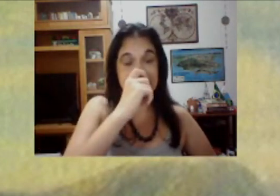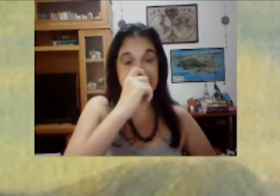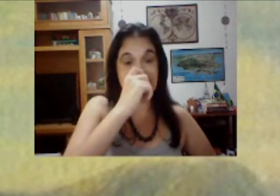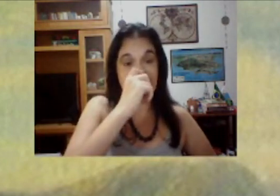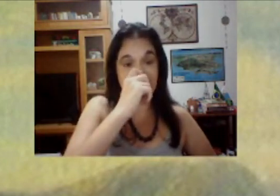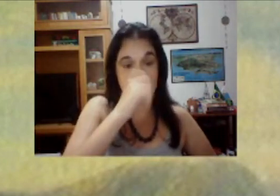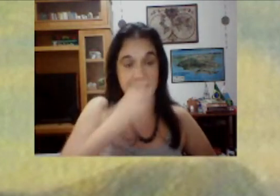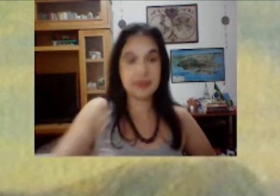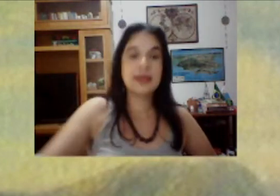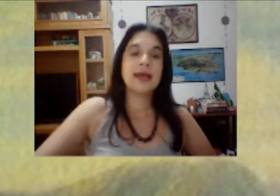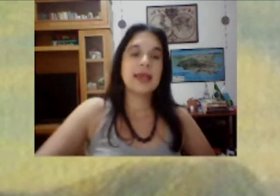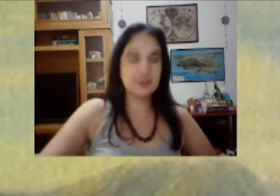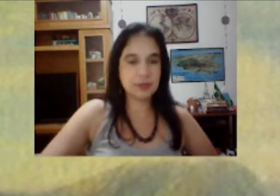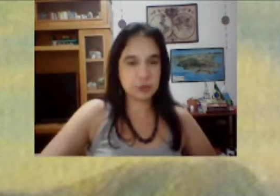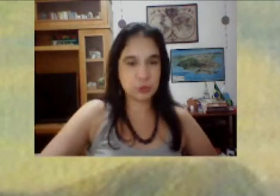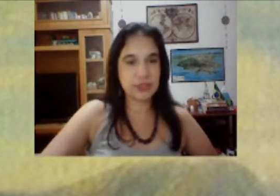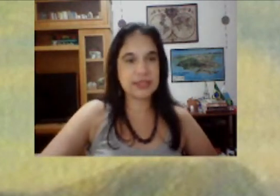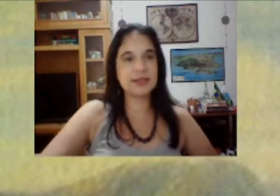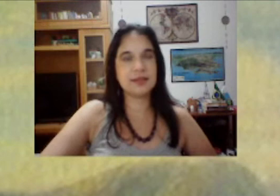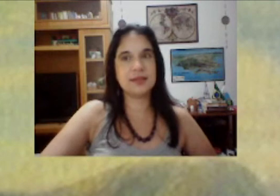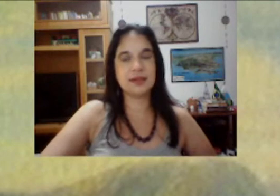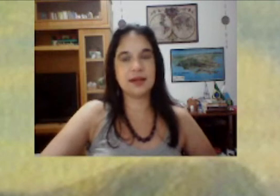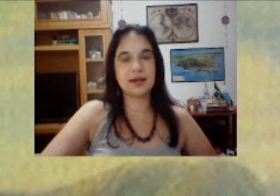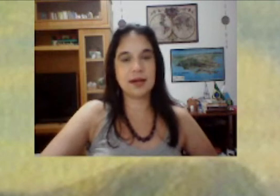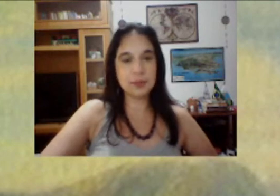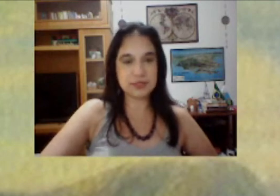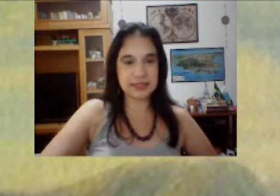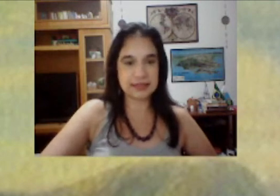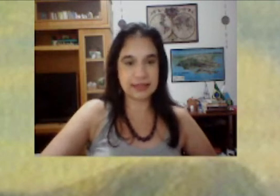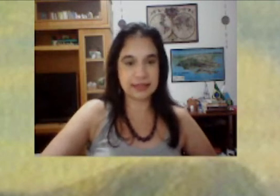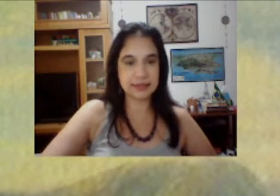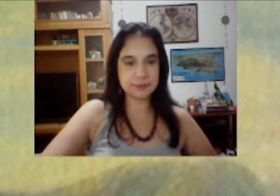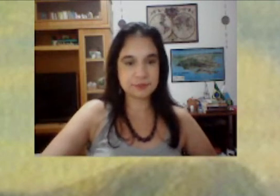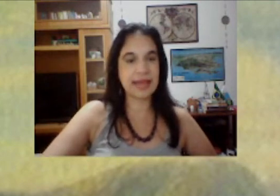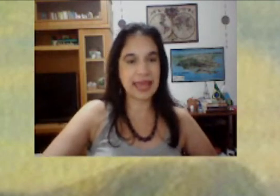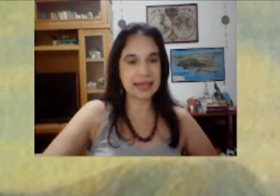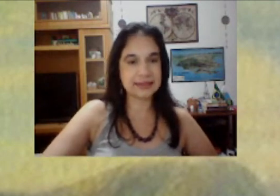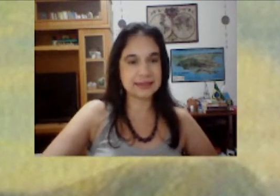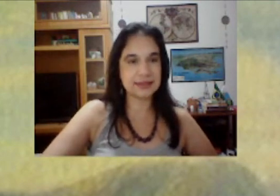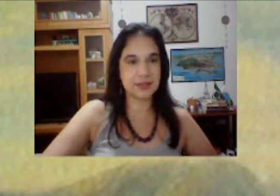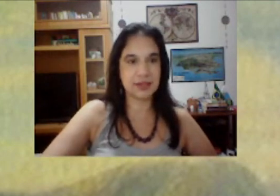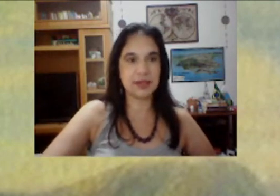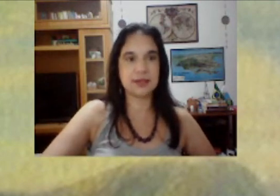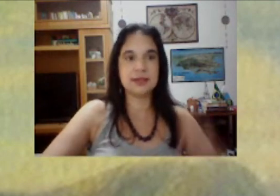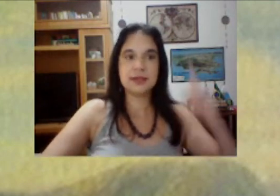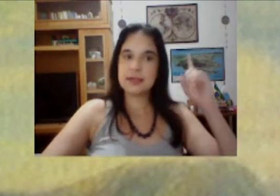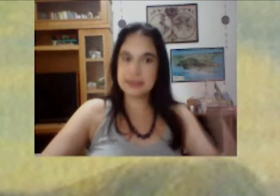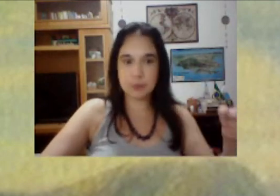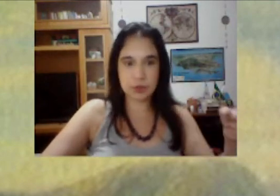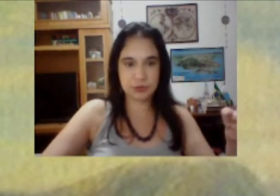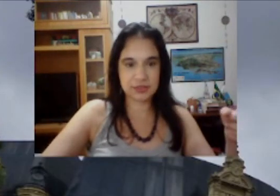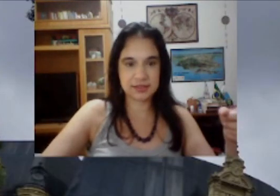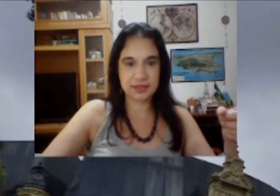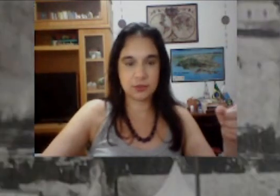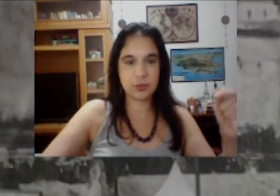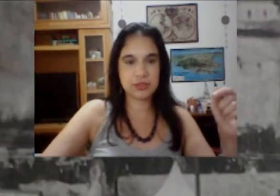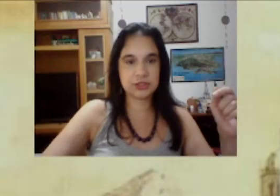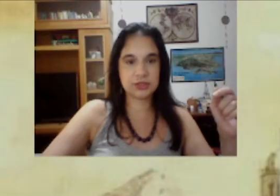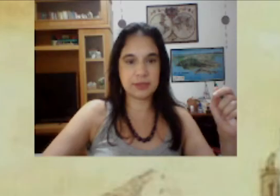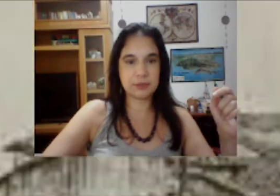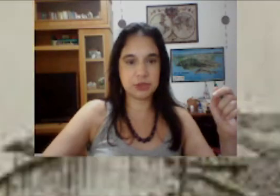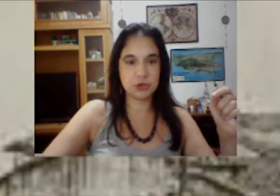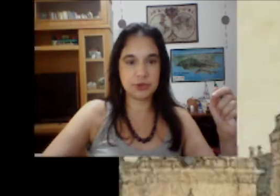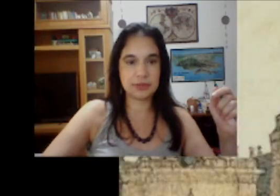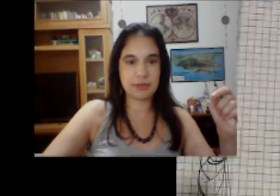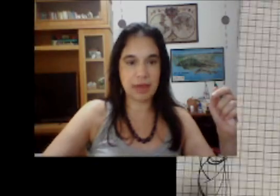urbanizing the area in between the Campo de Santana and the Quinta da Boa Vista, which